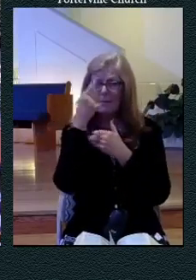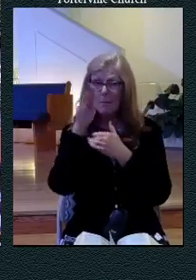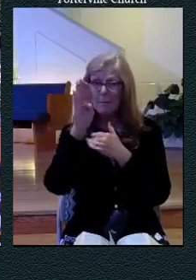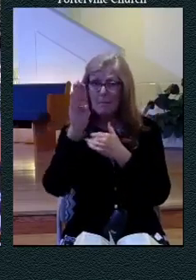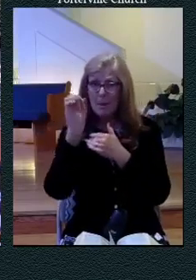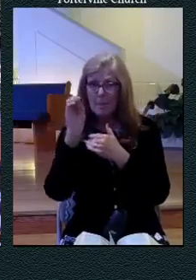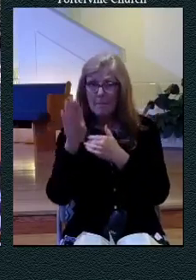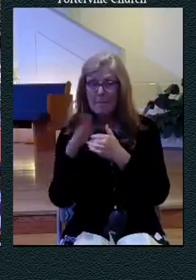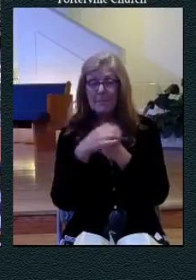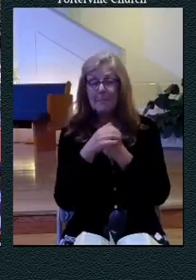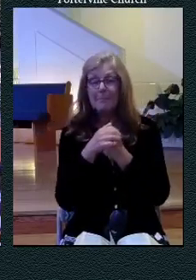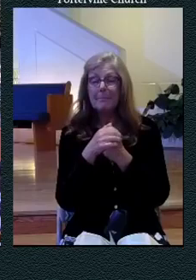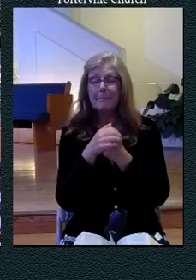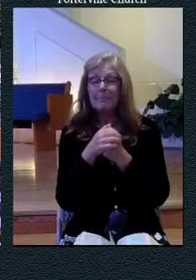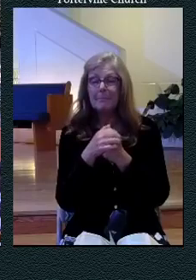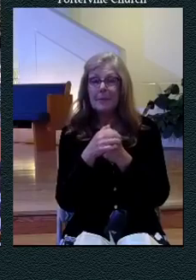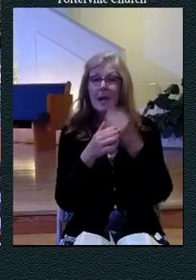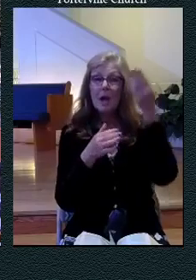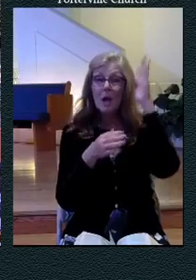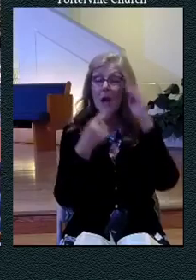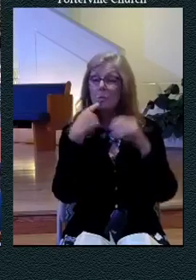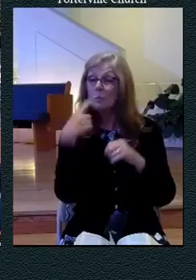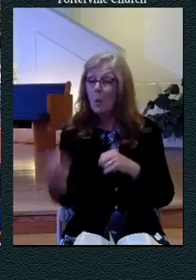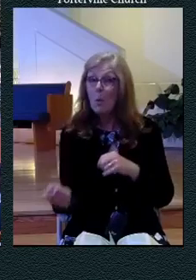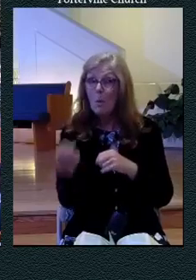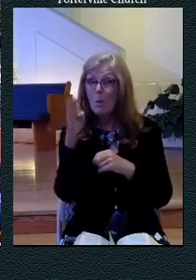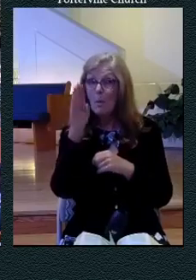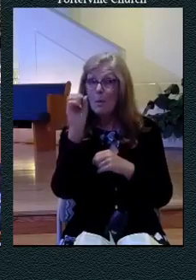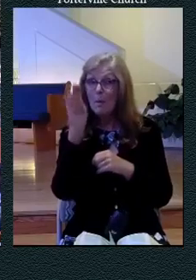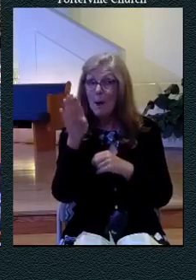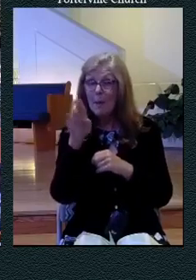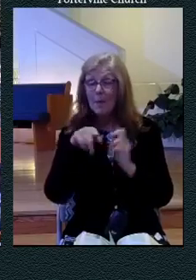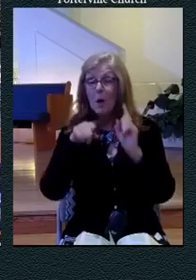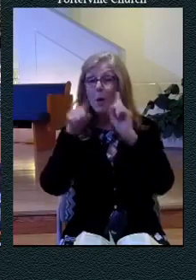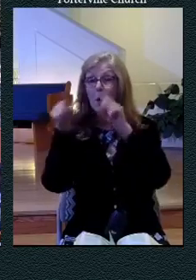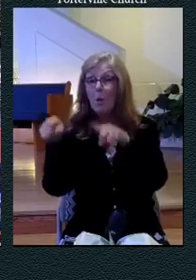and God told Bob to go to a place.